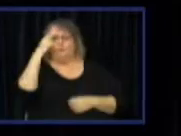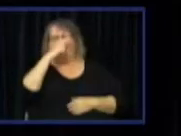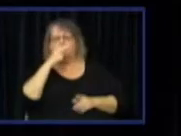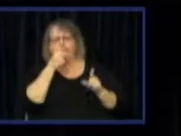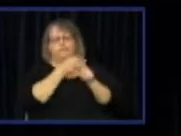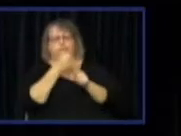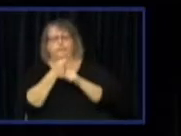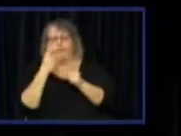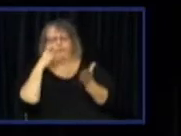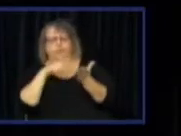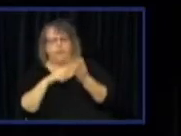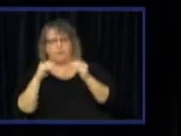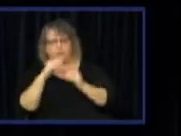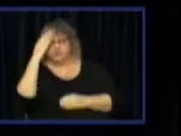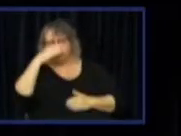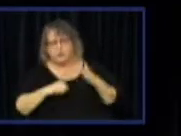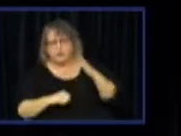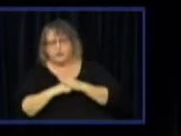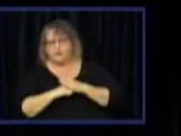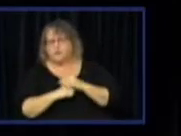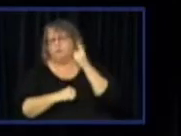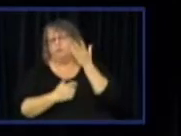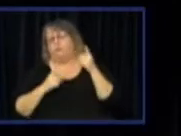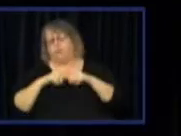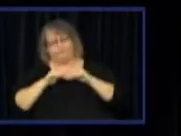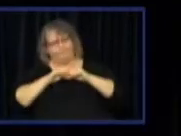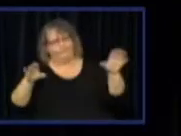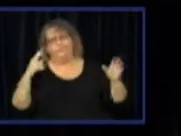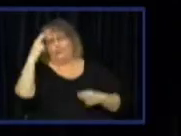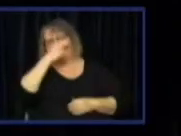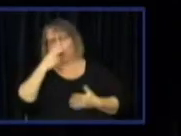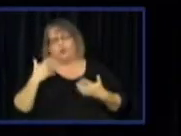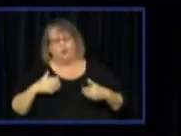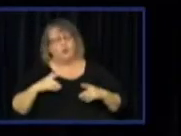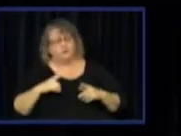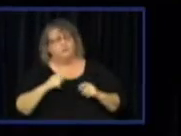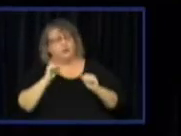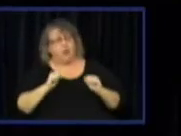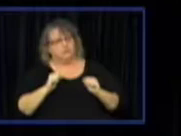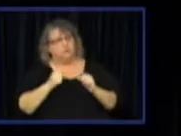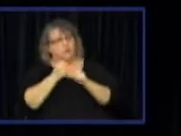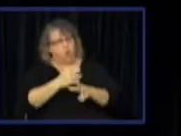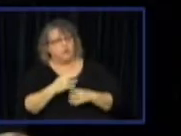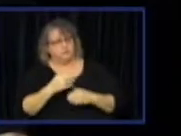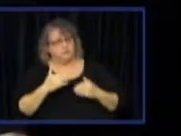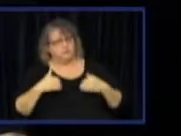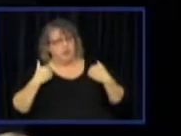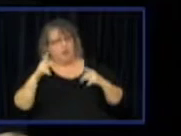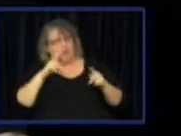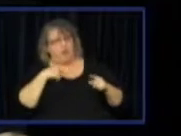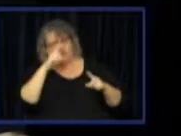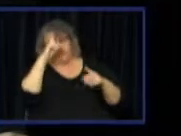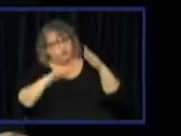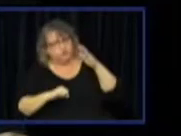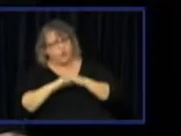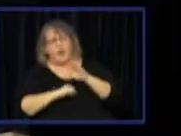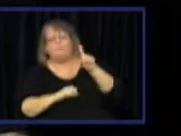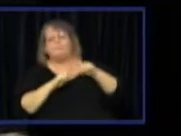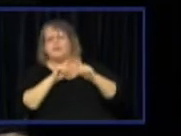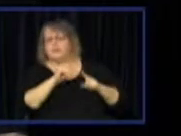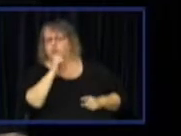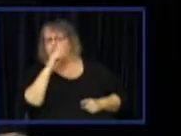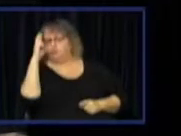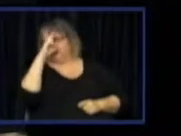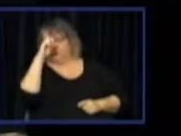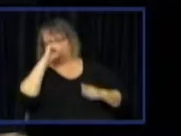It's kind of a scourge in Hawaii in a lot of ways, and that can result in strokes in younger people. But that's actually not the most common